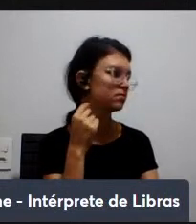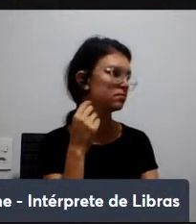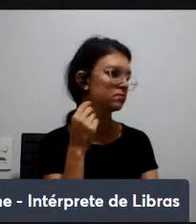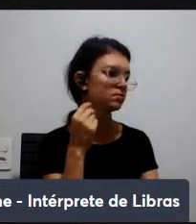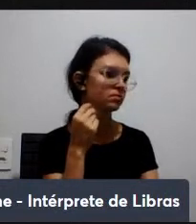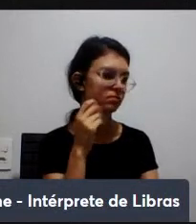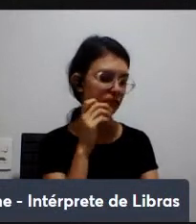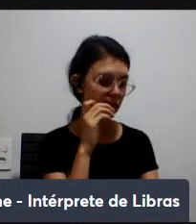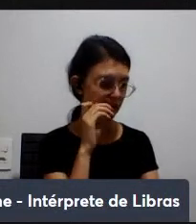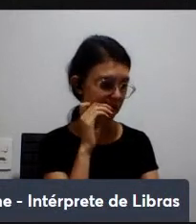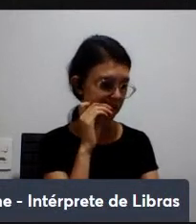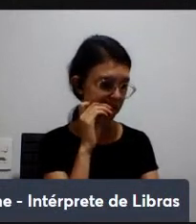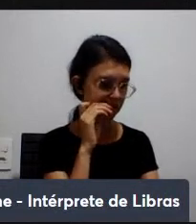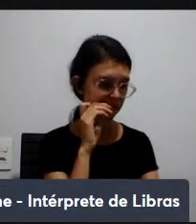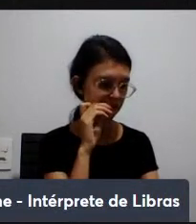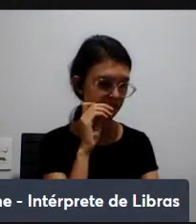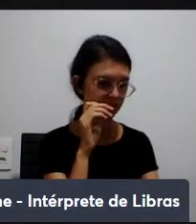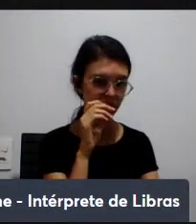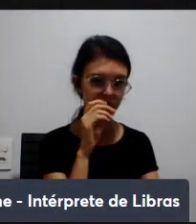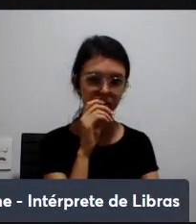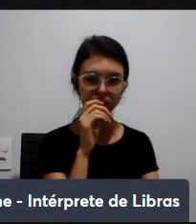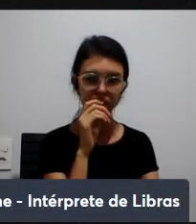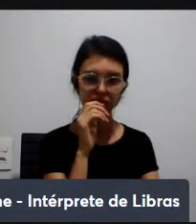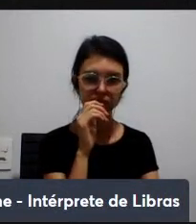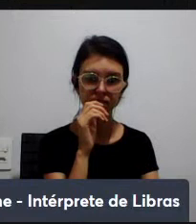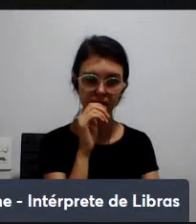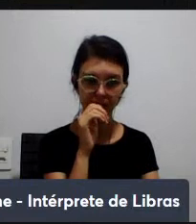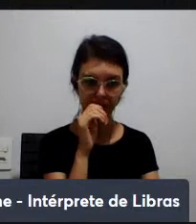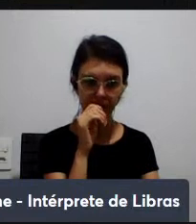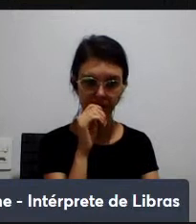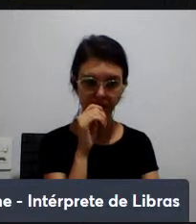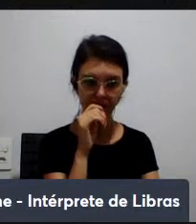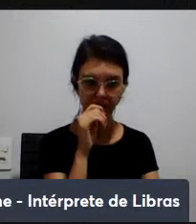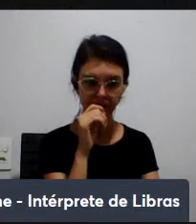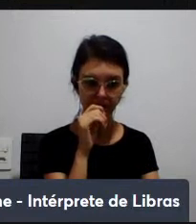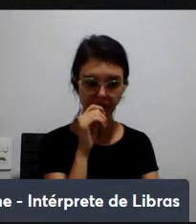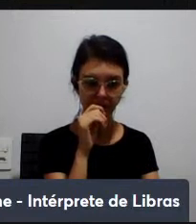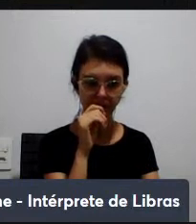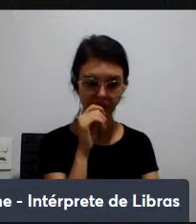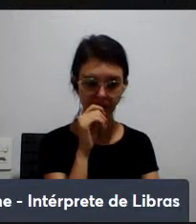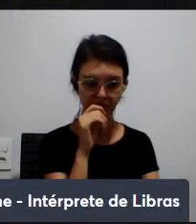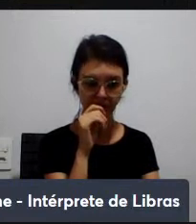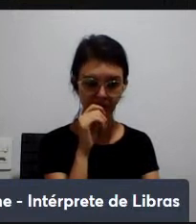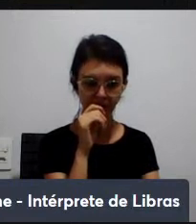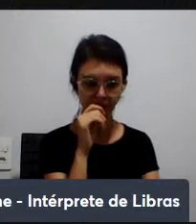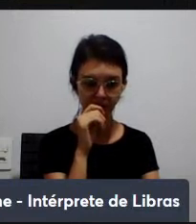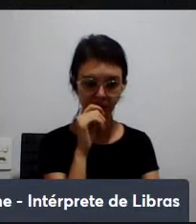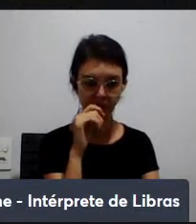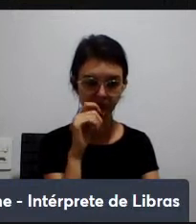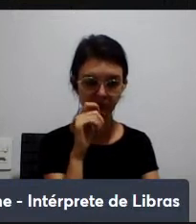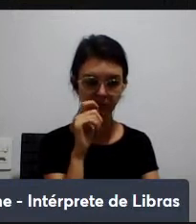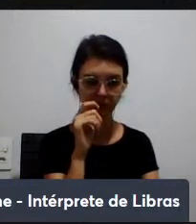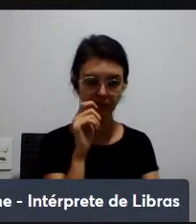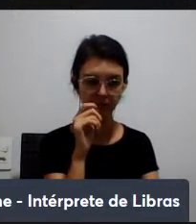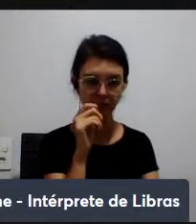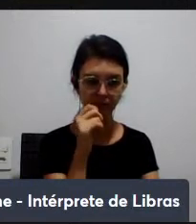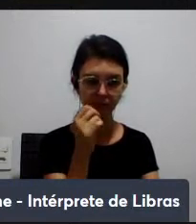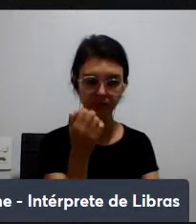comparison of education systems in different parts of the world. There is now a critique of